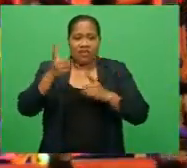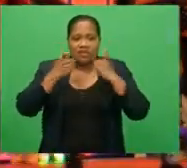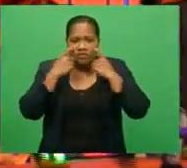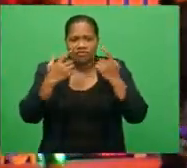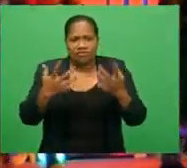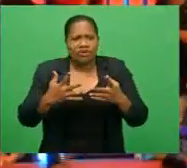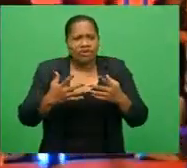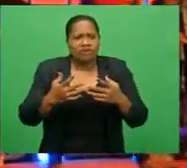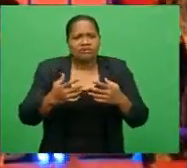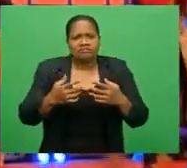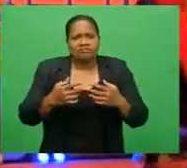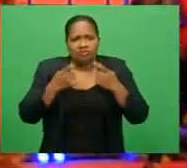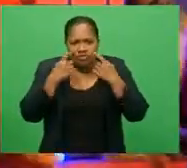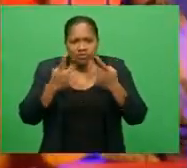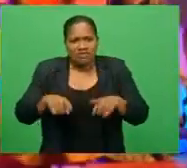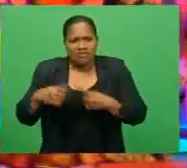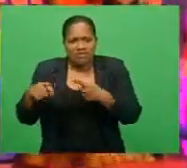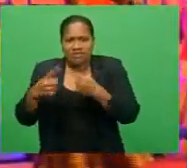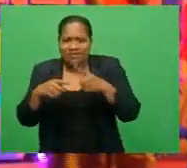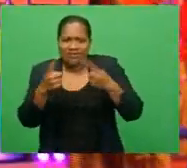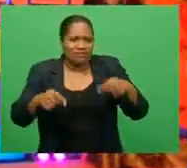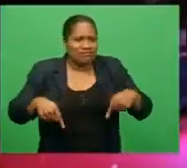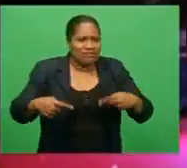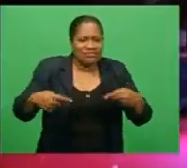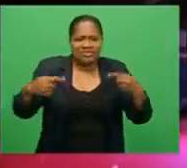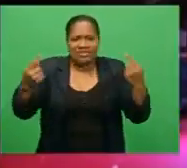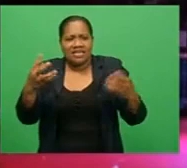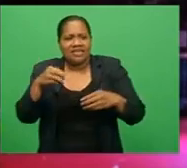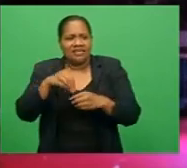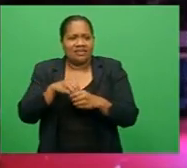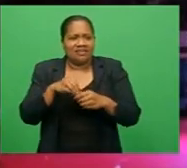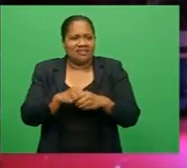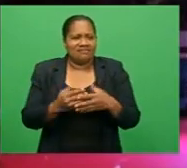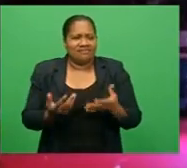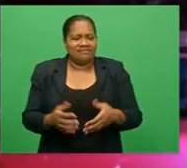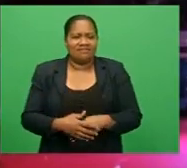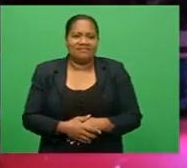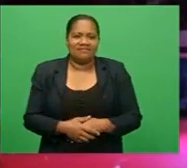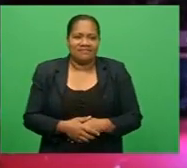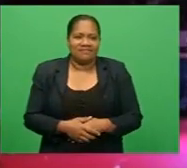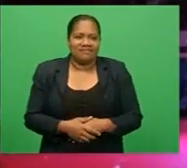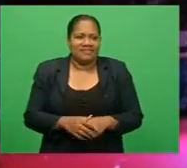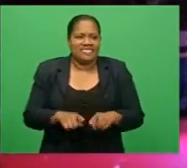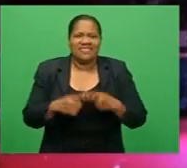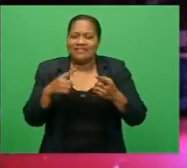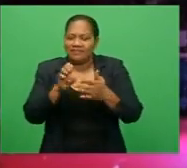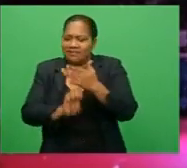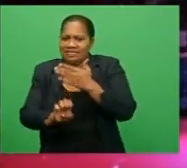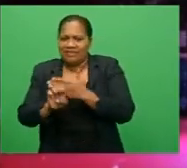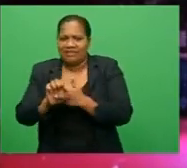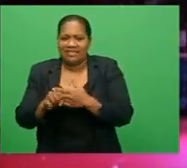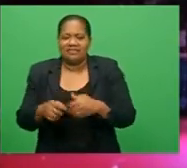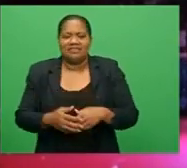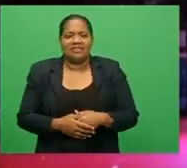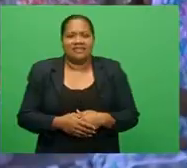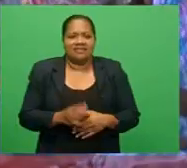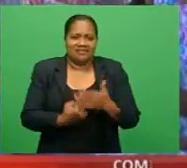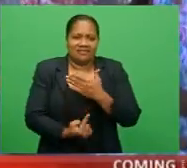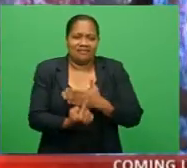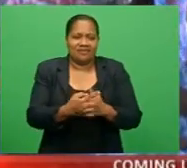various competitions, which included a poster, thali and rangoli making. Vinyan Rakotonga, FPC